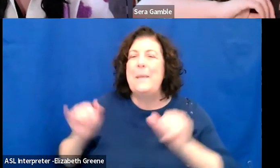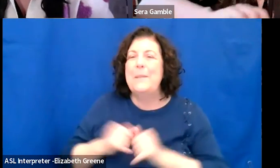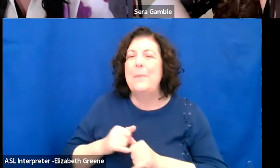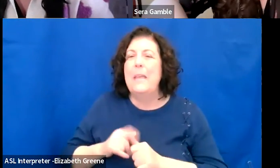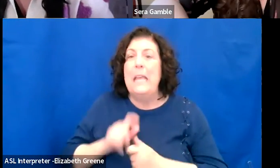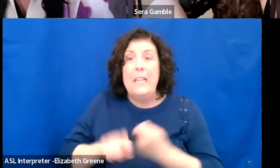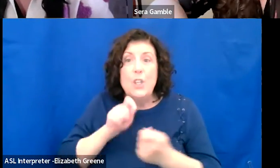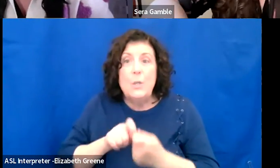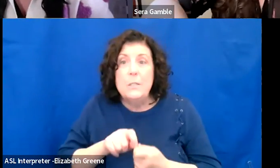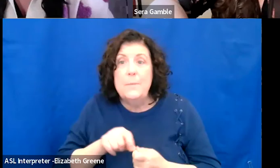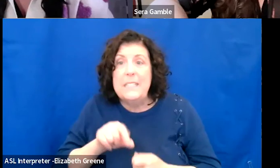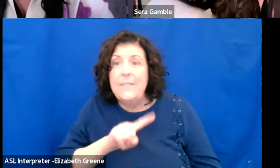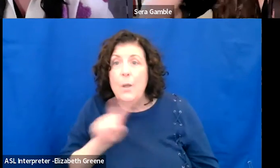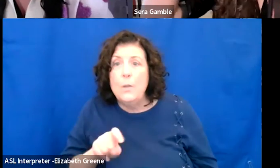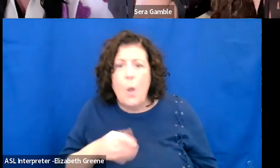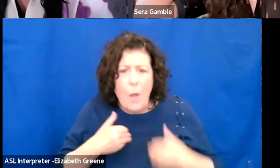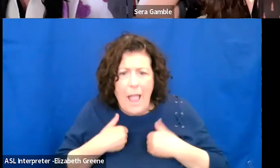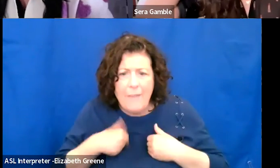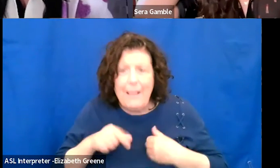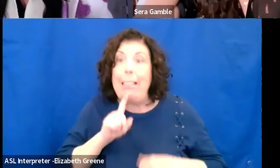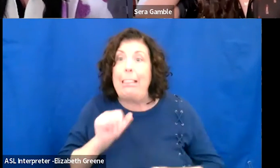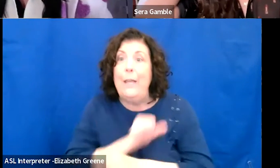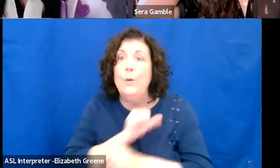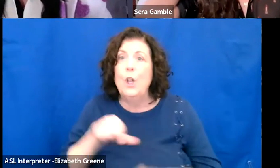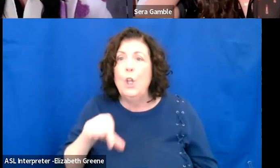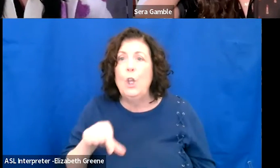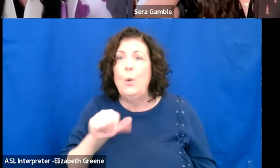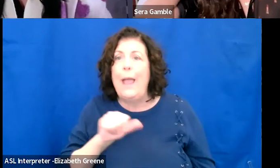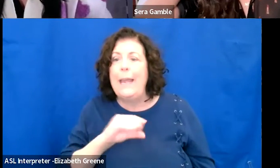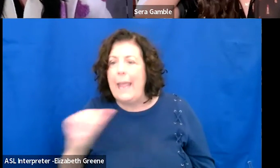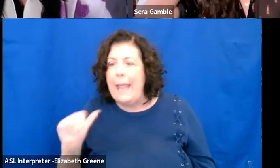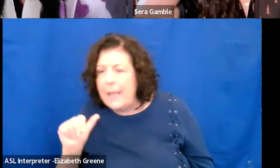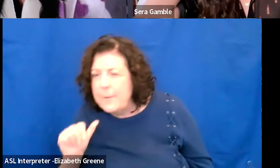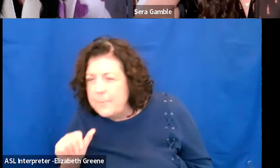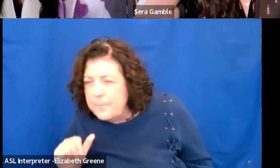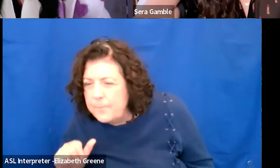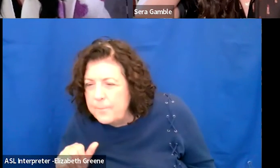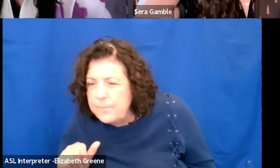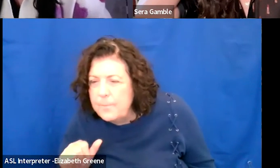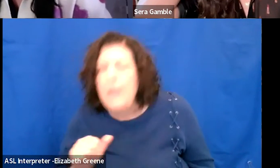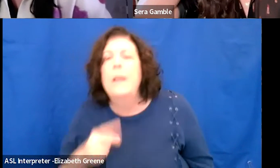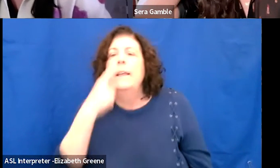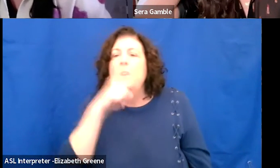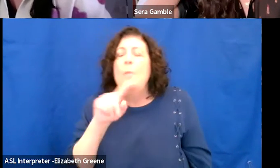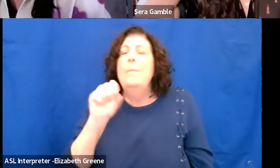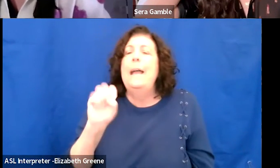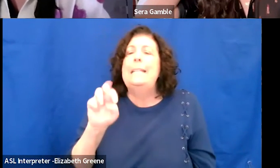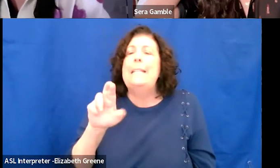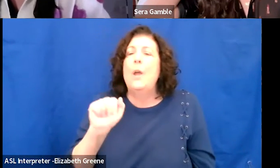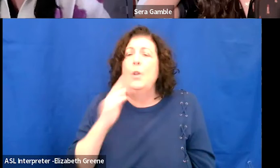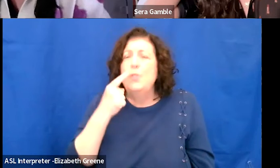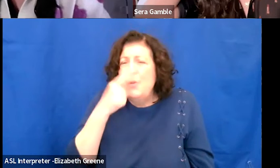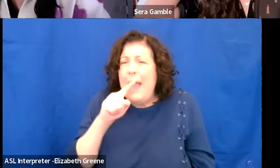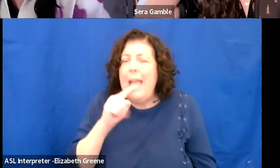question portion? Oh yeah, Q&As. Okay, so there's literally Q&As. I'll go through some of these, Sarah, but okay. Will you share, because this is one of my favorite